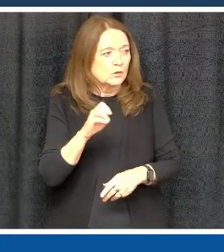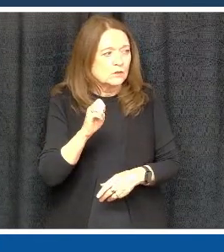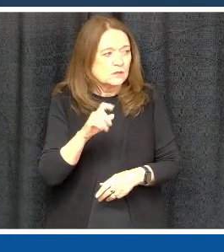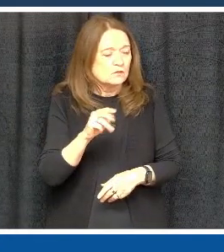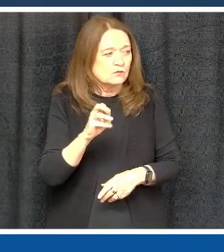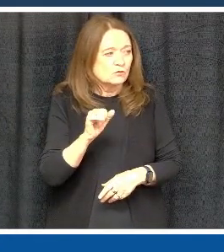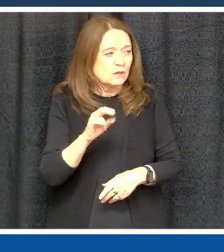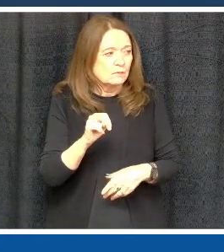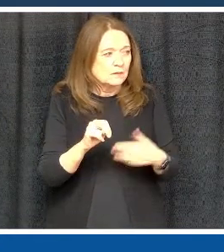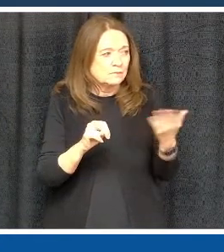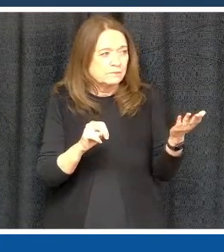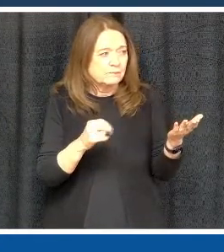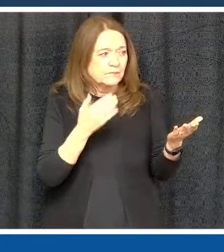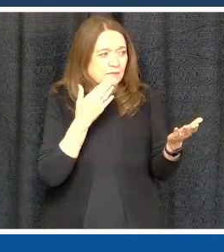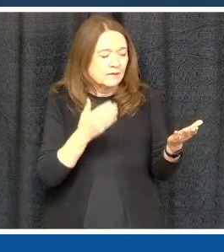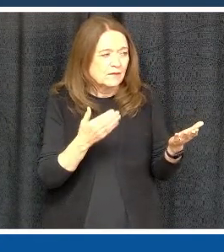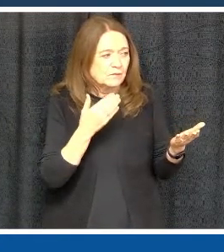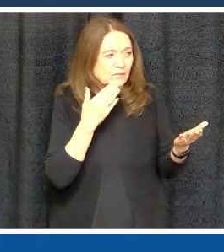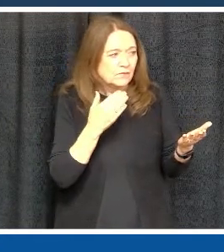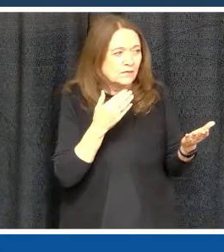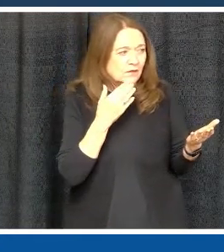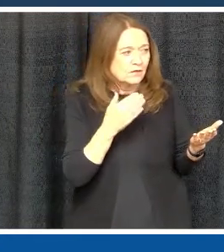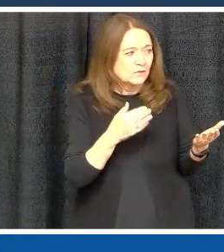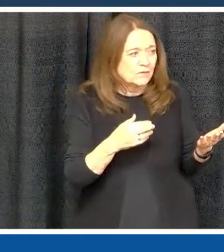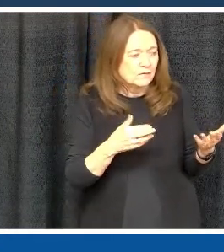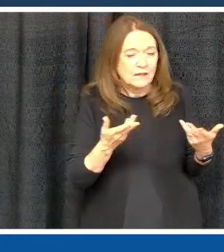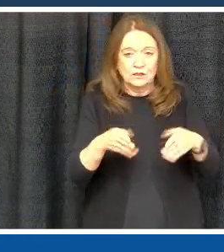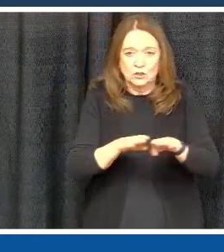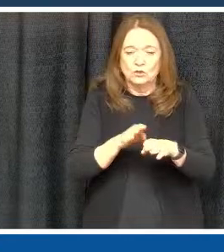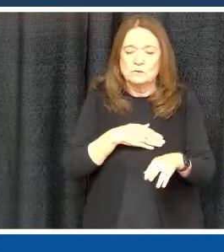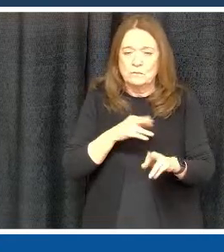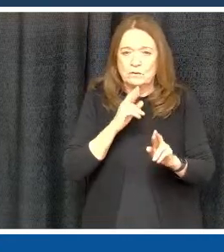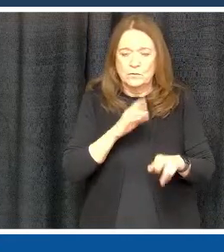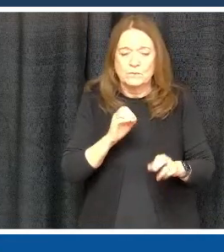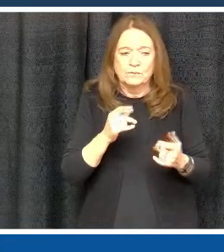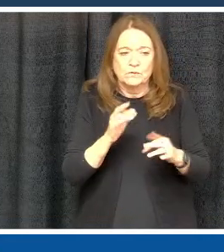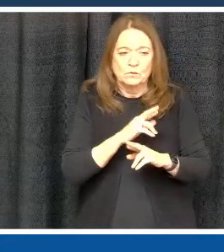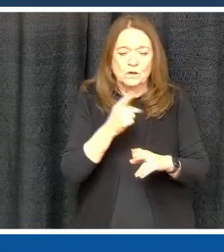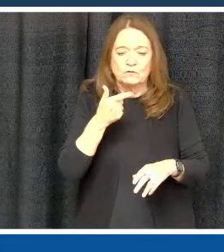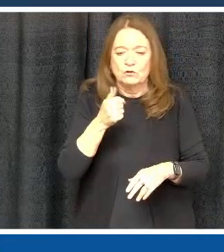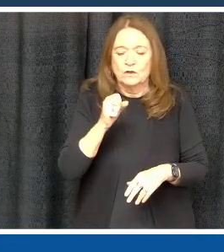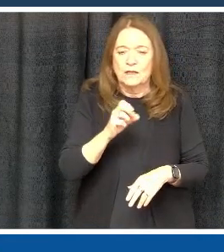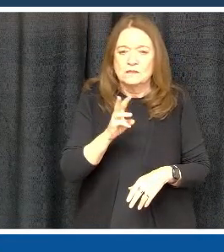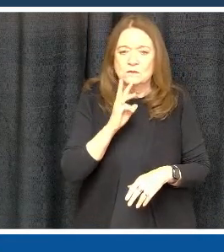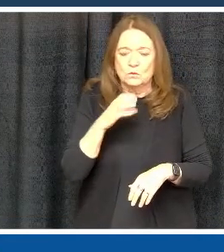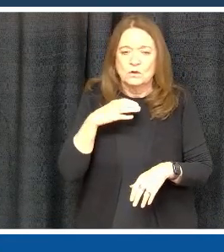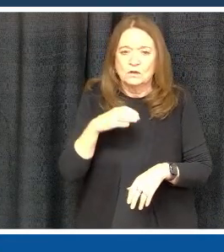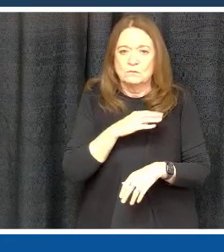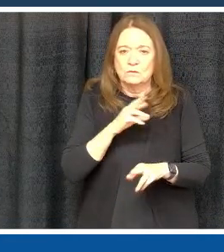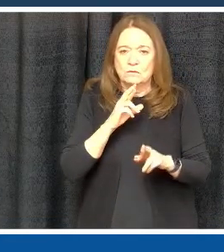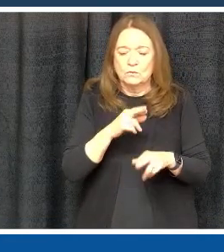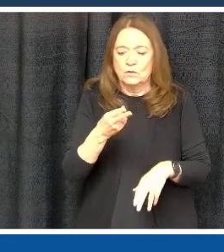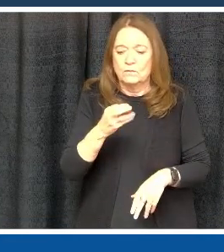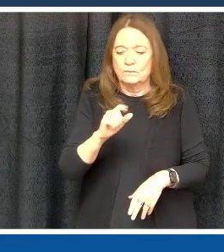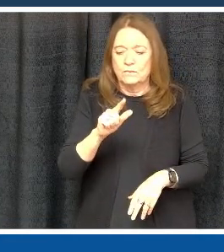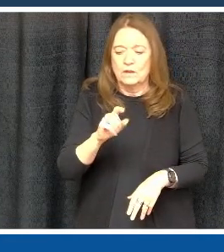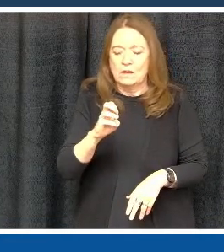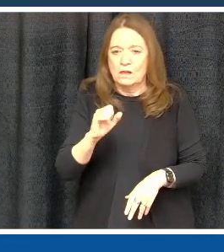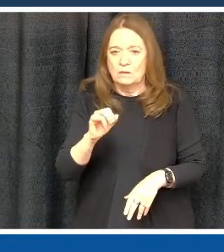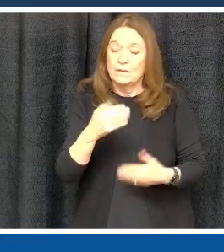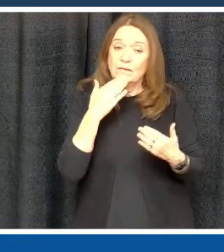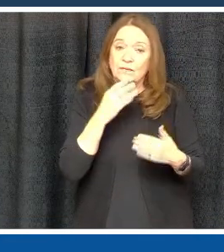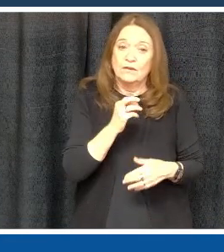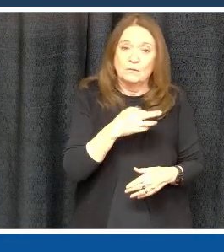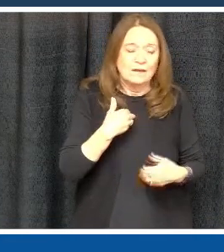recognized. That concludes my report, Mayor. Okay. Now ready for the Gas and Water Committee report, Chairperson Holloman. Thank you, Mayor. I'll have a